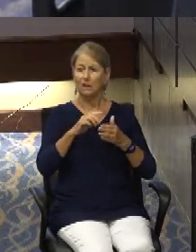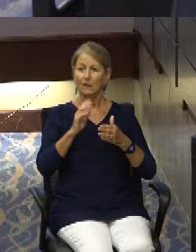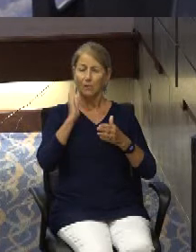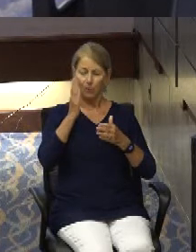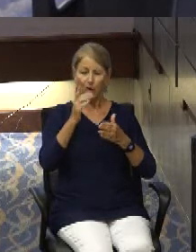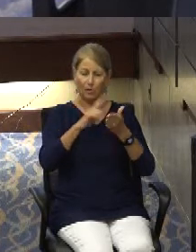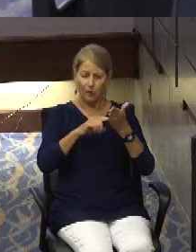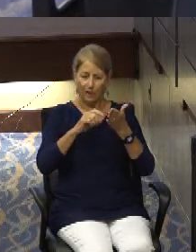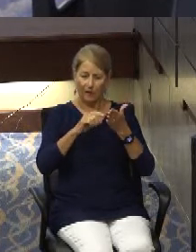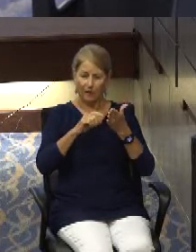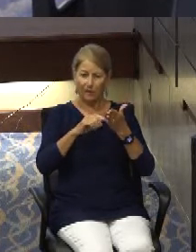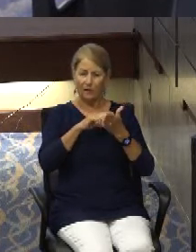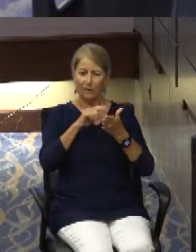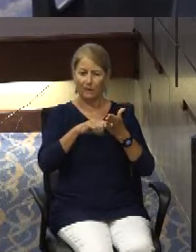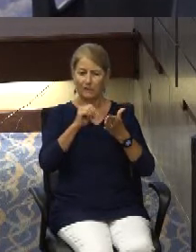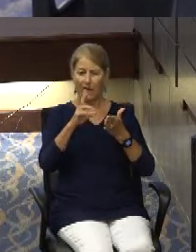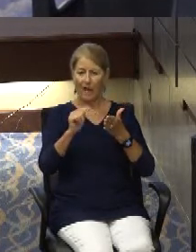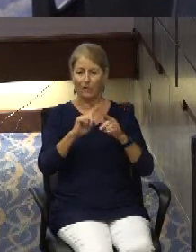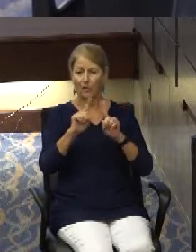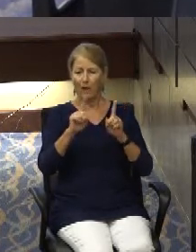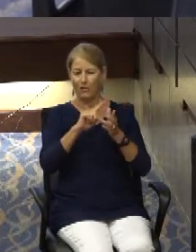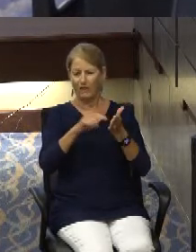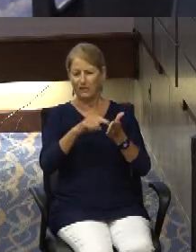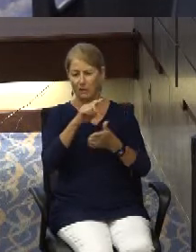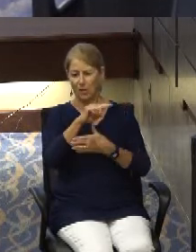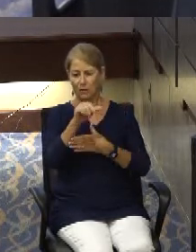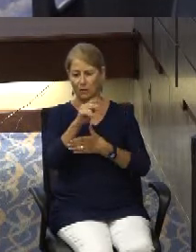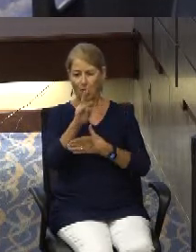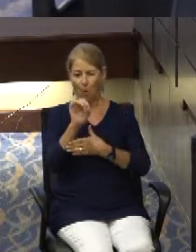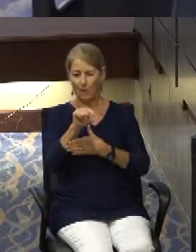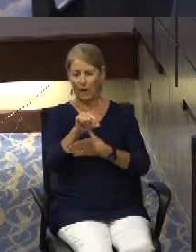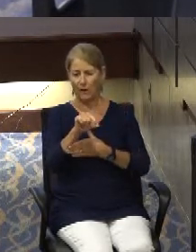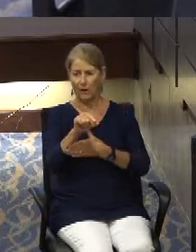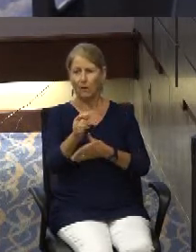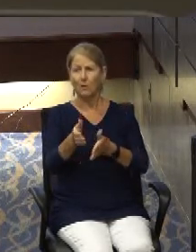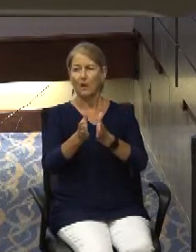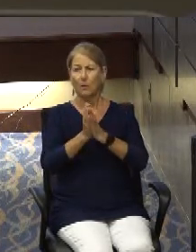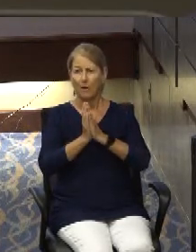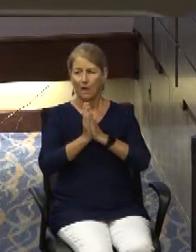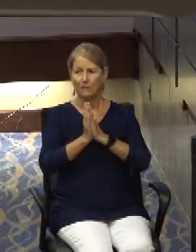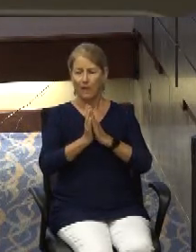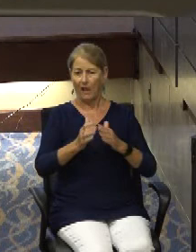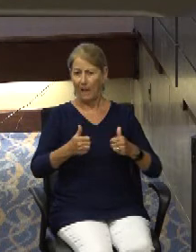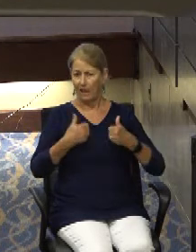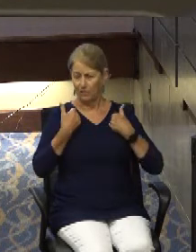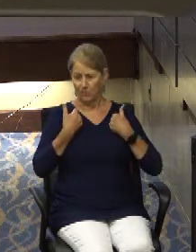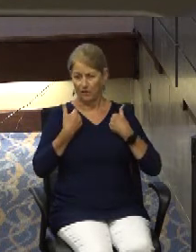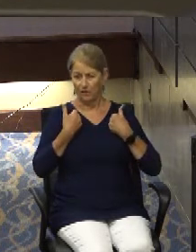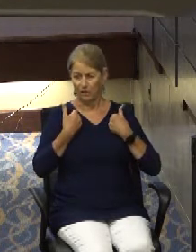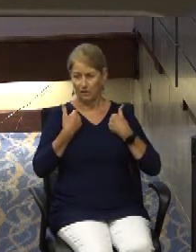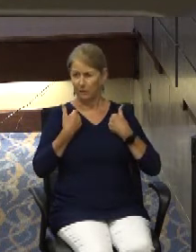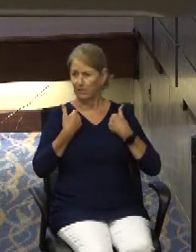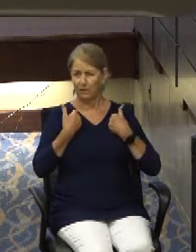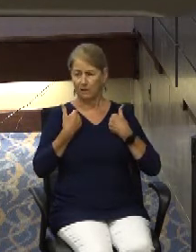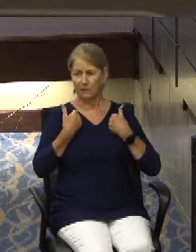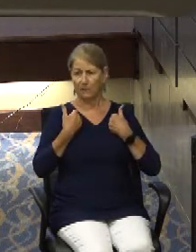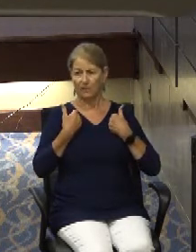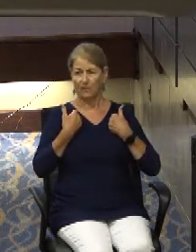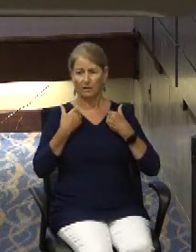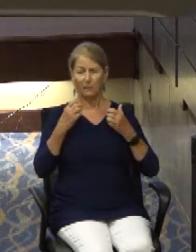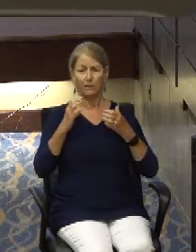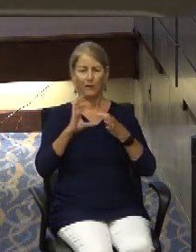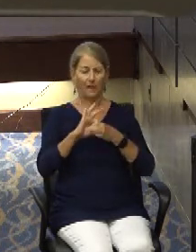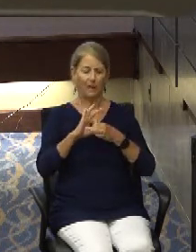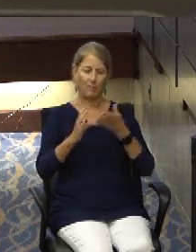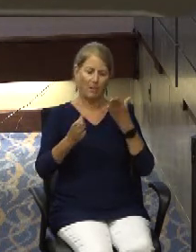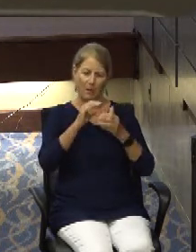but because it's a zoning request, you know, the address has to do with noticing and all that kind of stuff, so it may not be possible to do that.